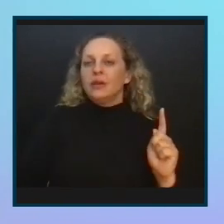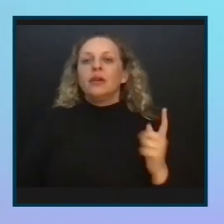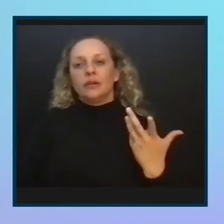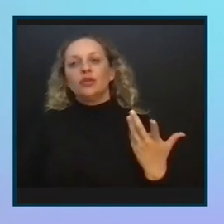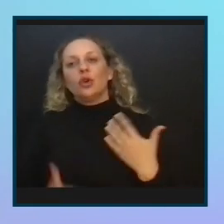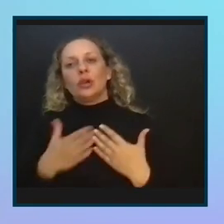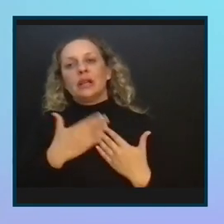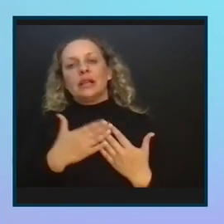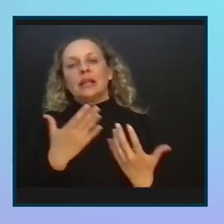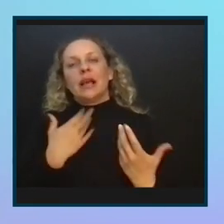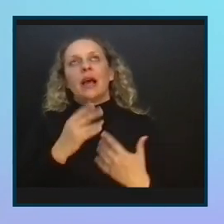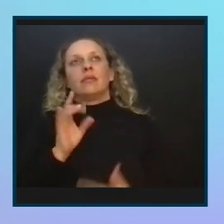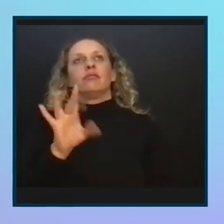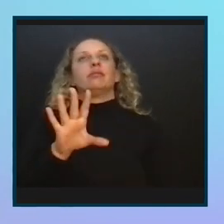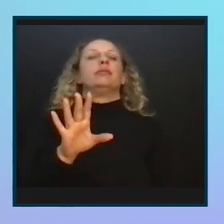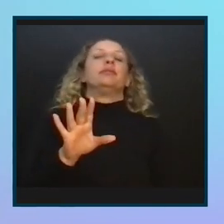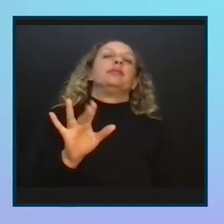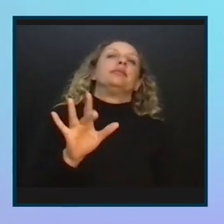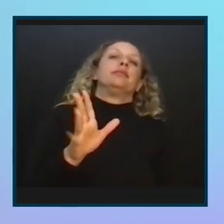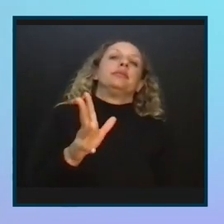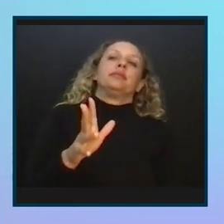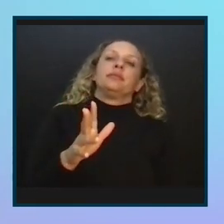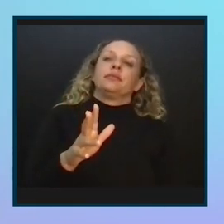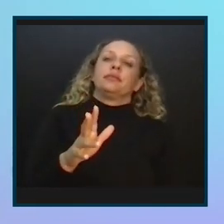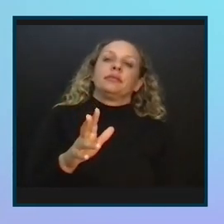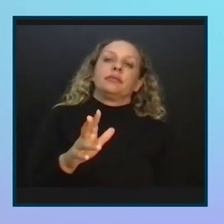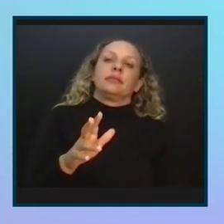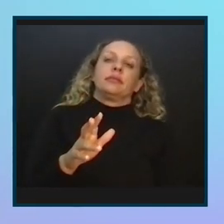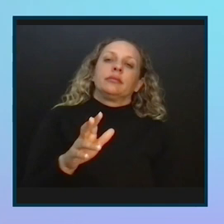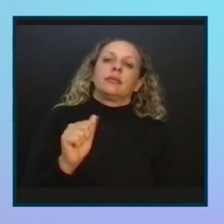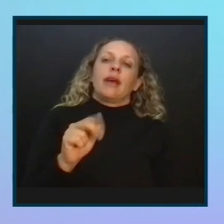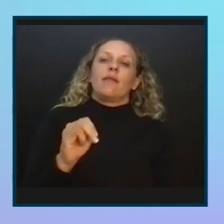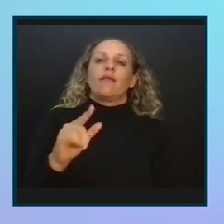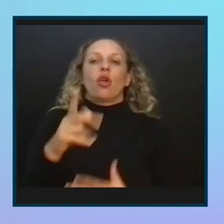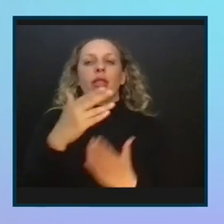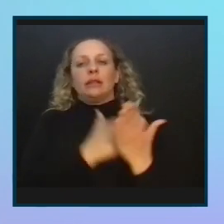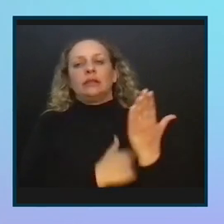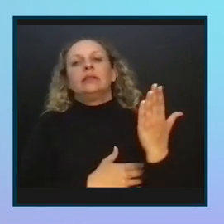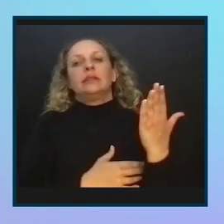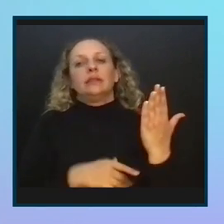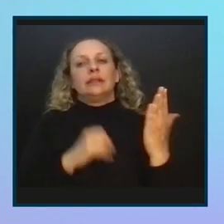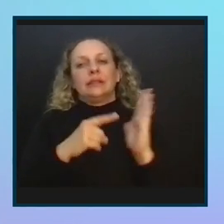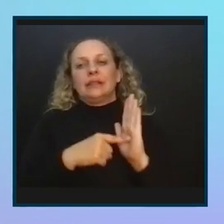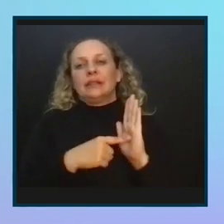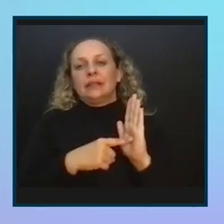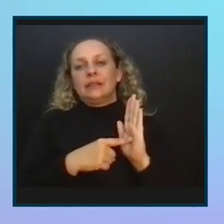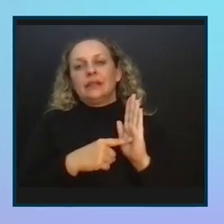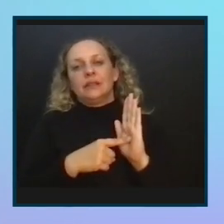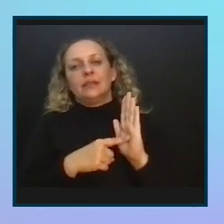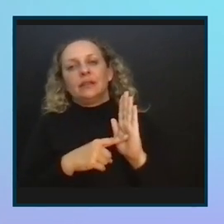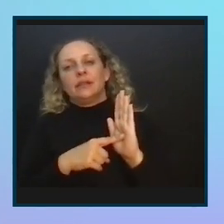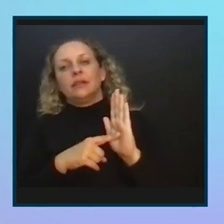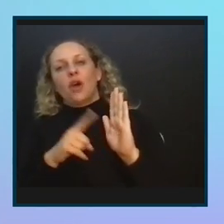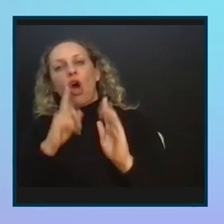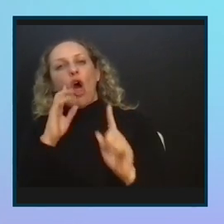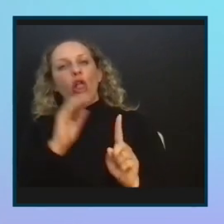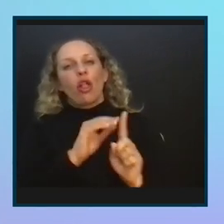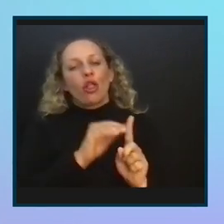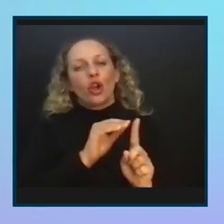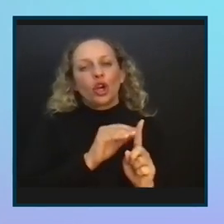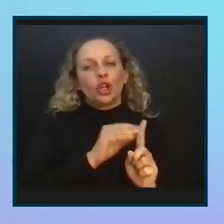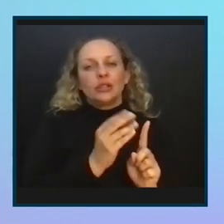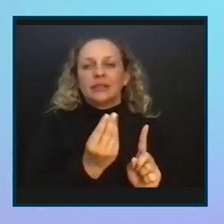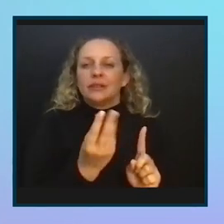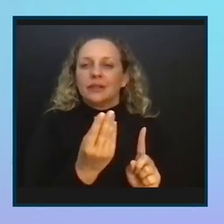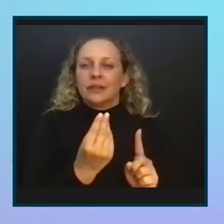example is the ARIA roles list. And so, for example, role status and role alerts, they create